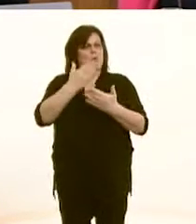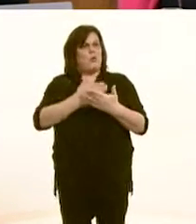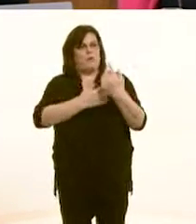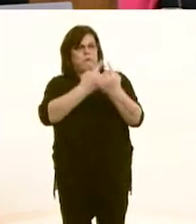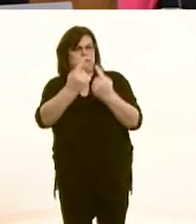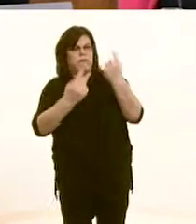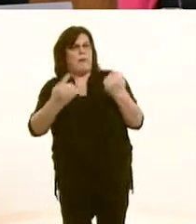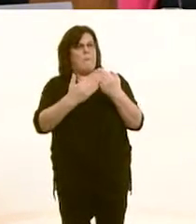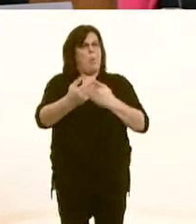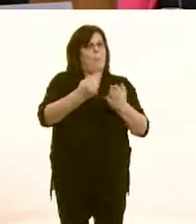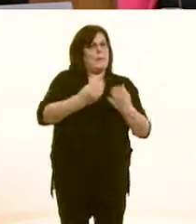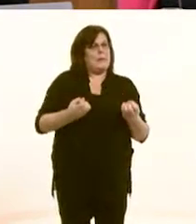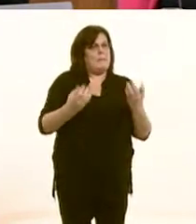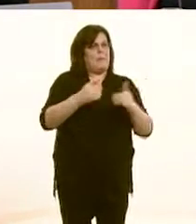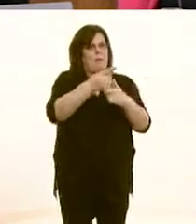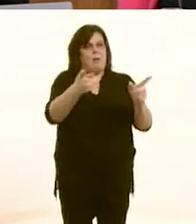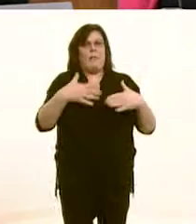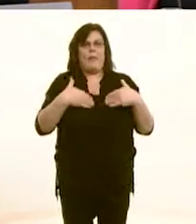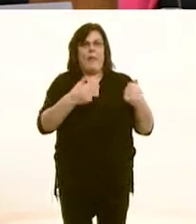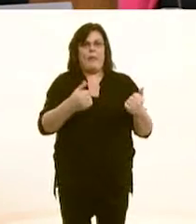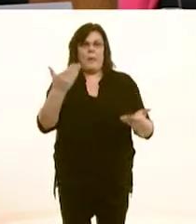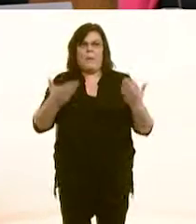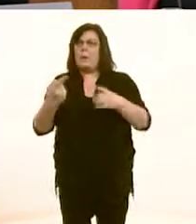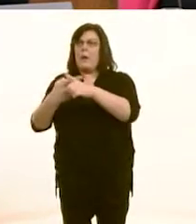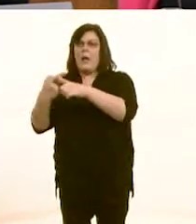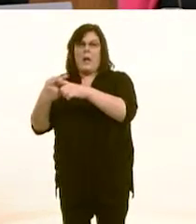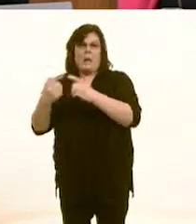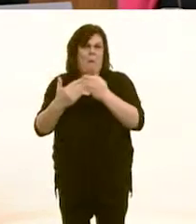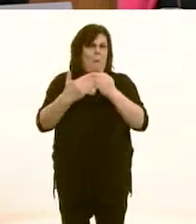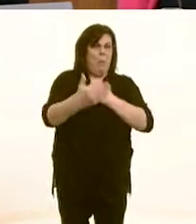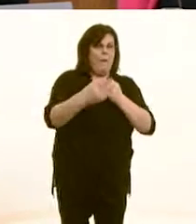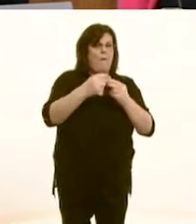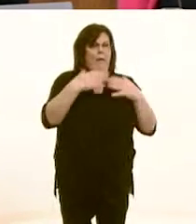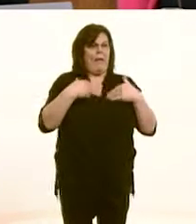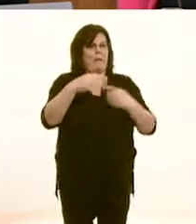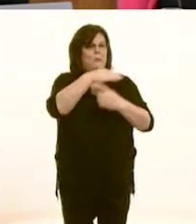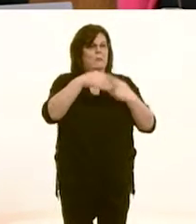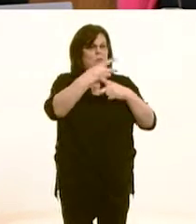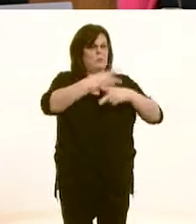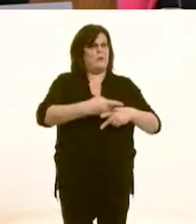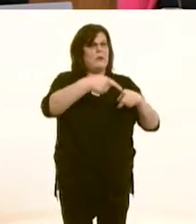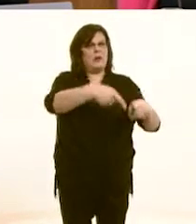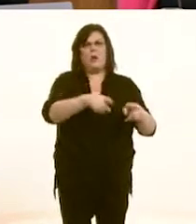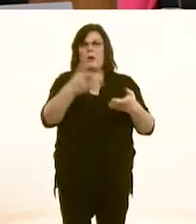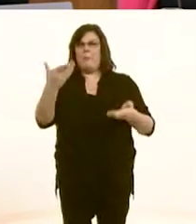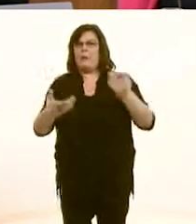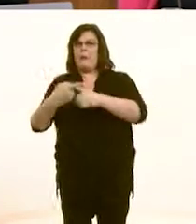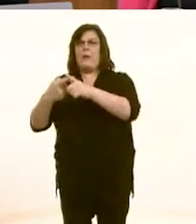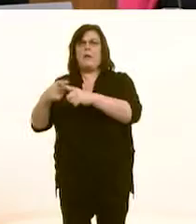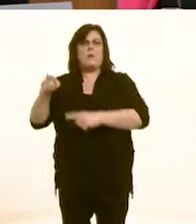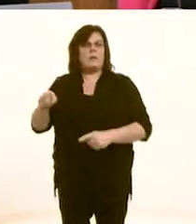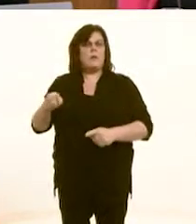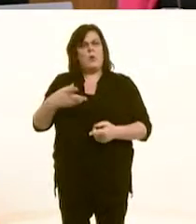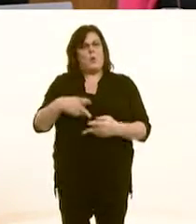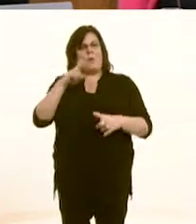than is the case in England, more money by far per head on health and social services combined than in England. We see